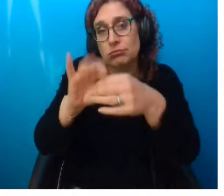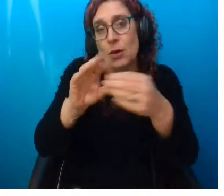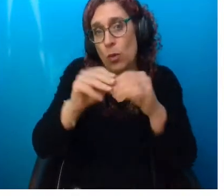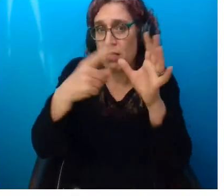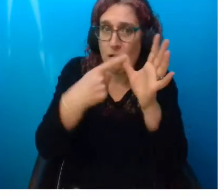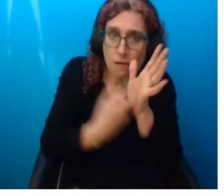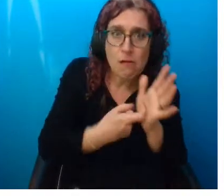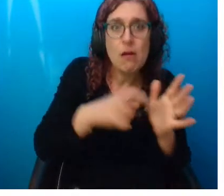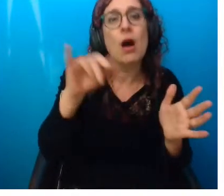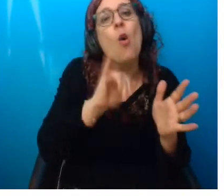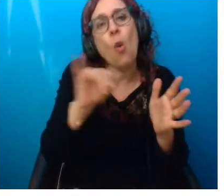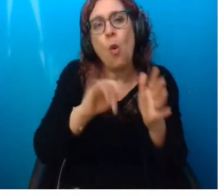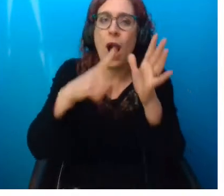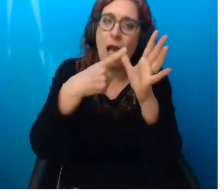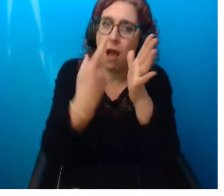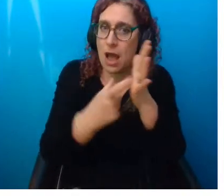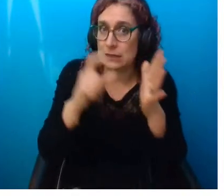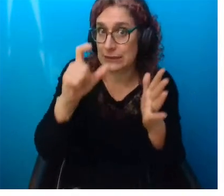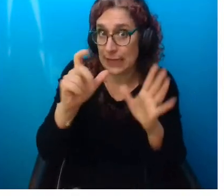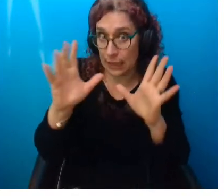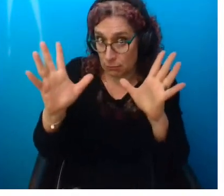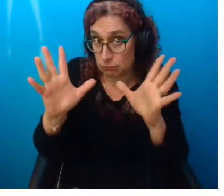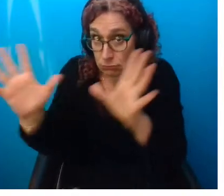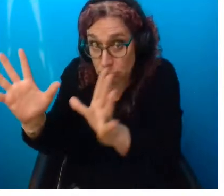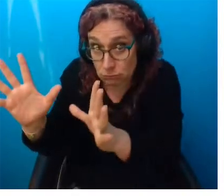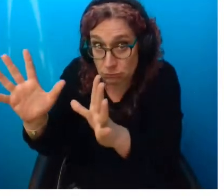conjunctivitis, but not for eczema alone.